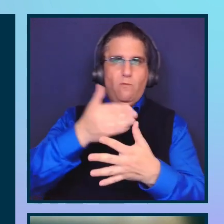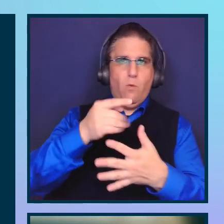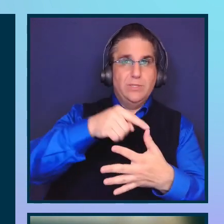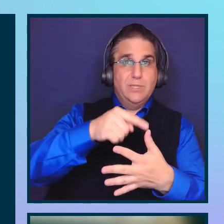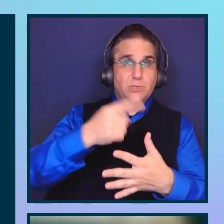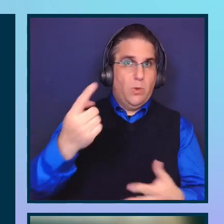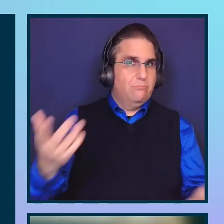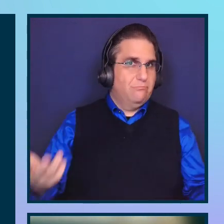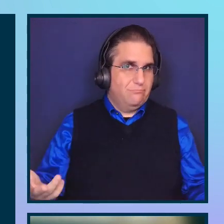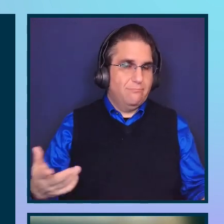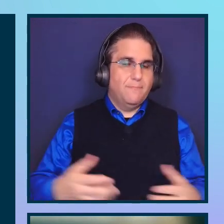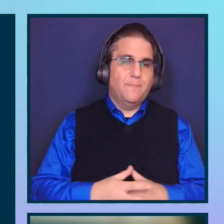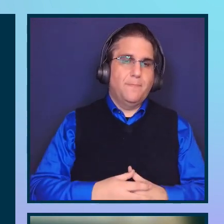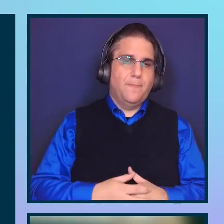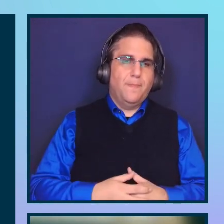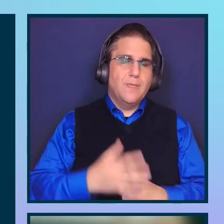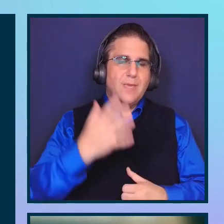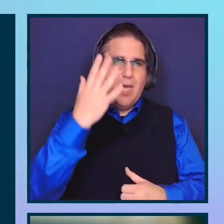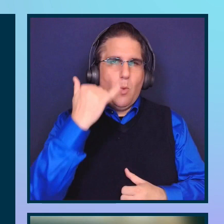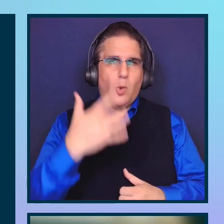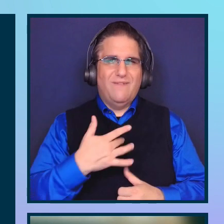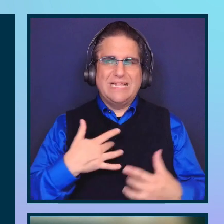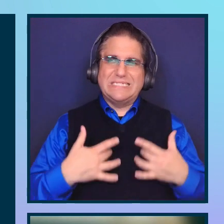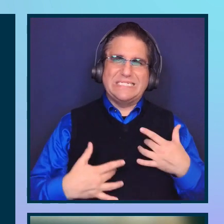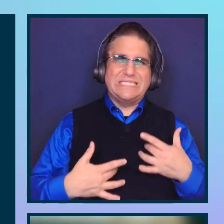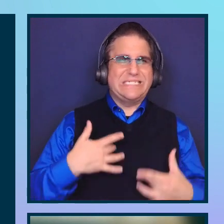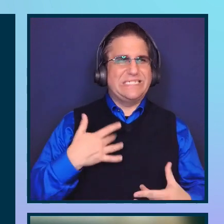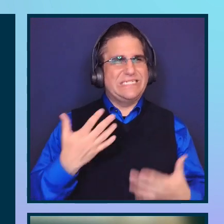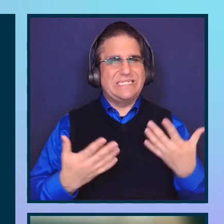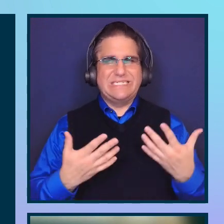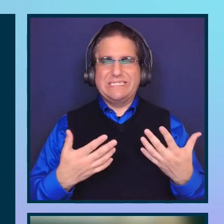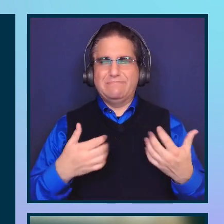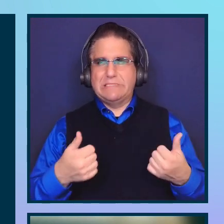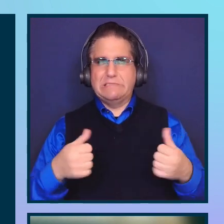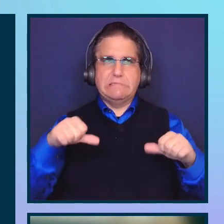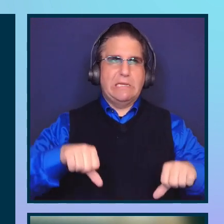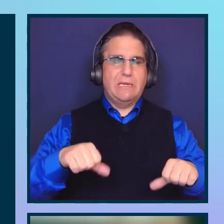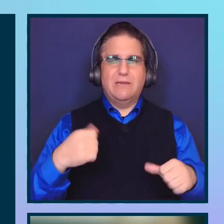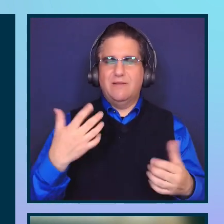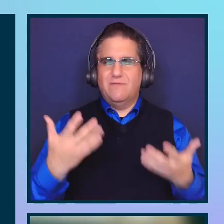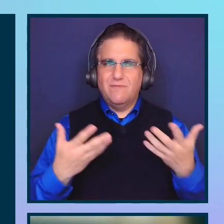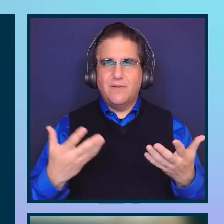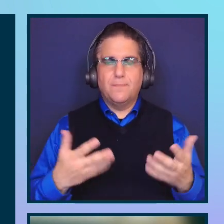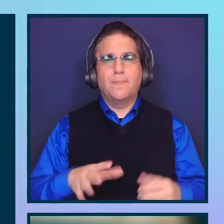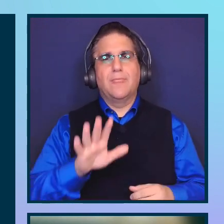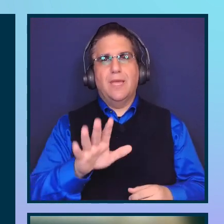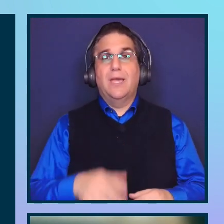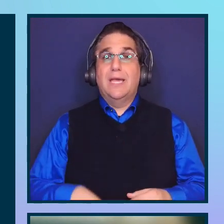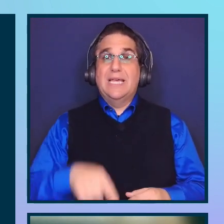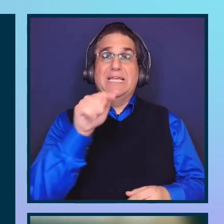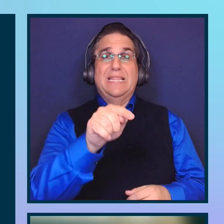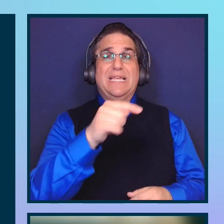The reason I've got a lot of feelings and mixed feelings about this is because it's one that